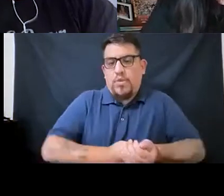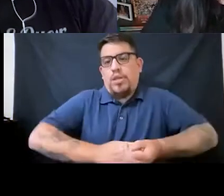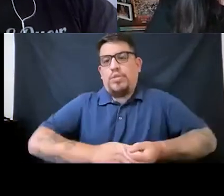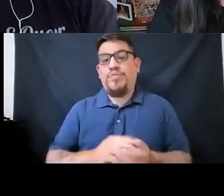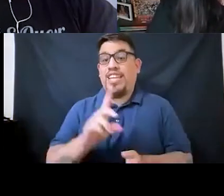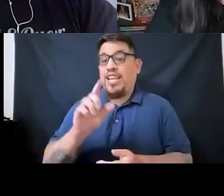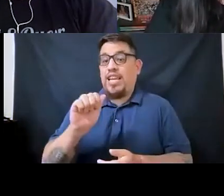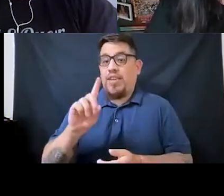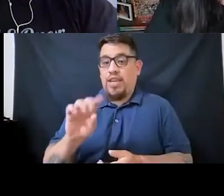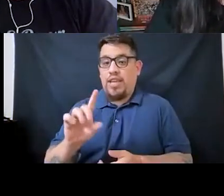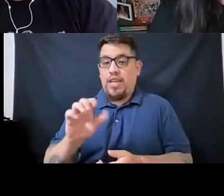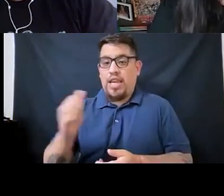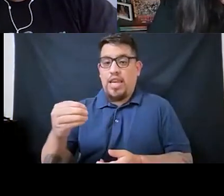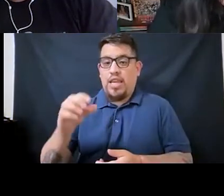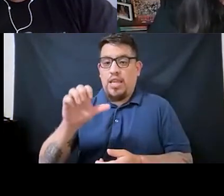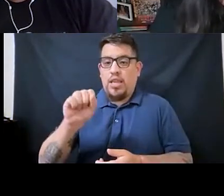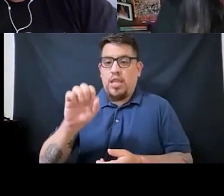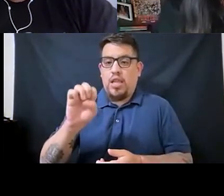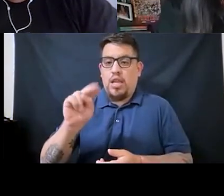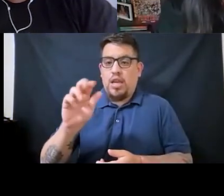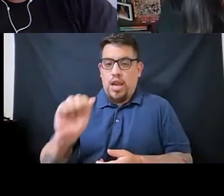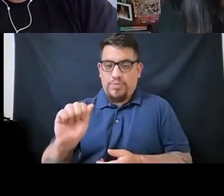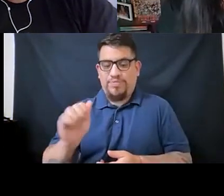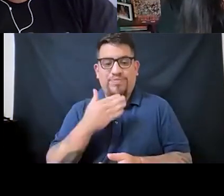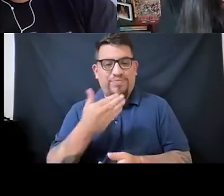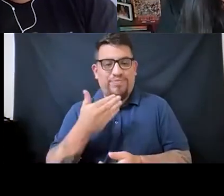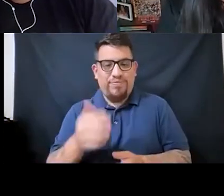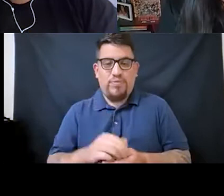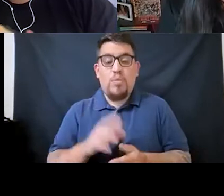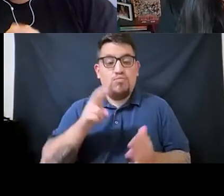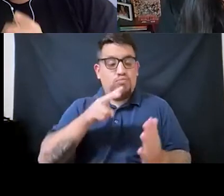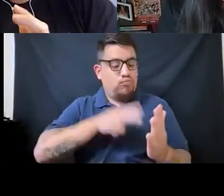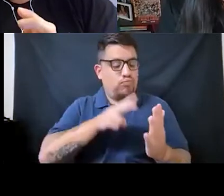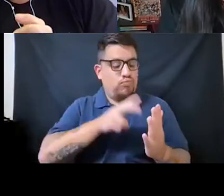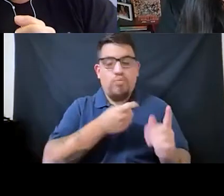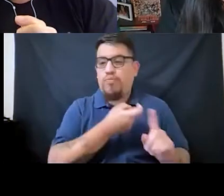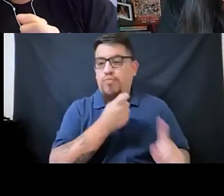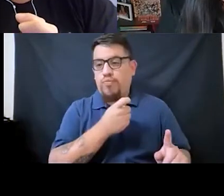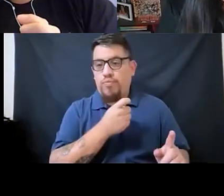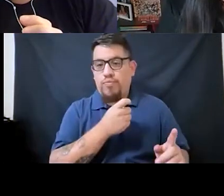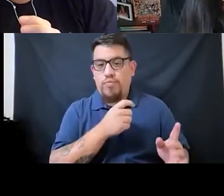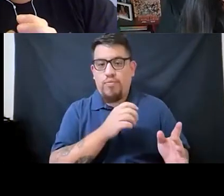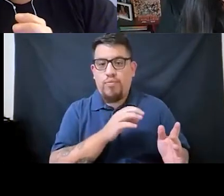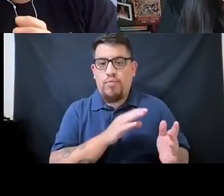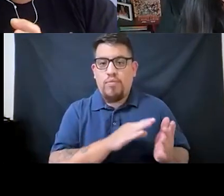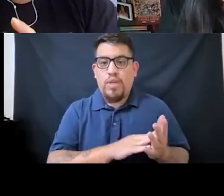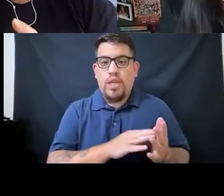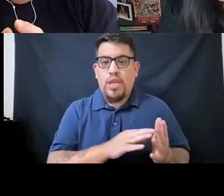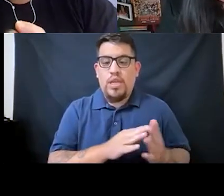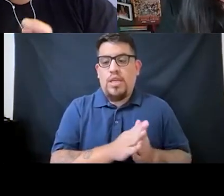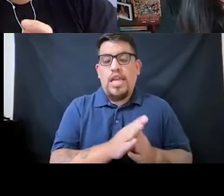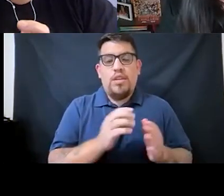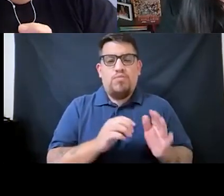David and Selena. So I'm going to read from my piece, Dropping Fictions and Gaining